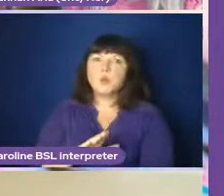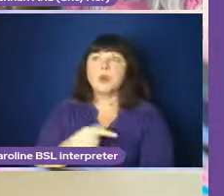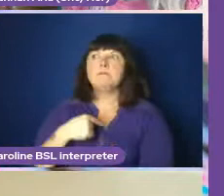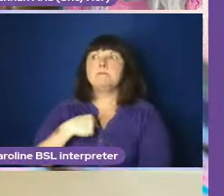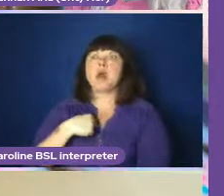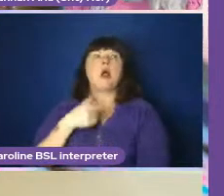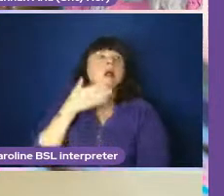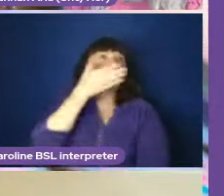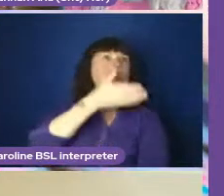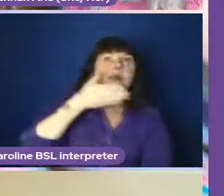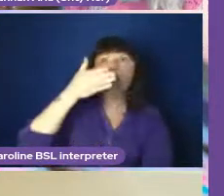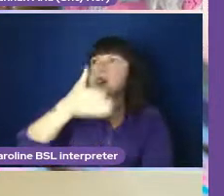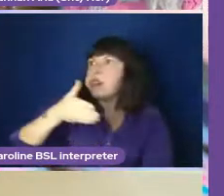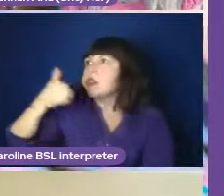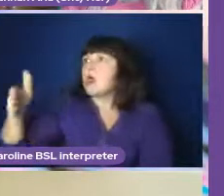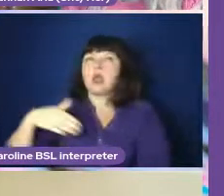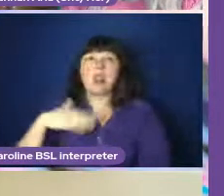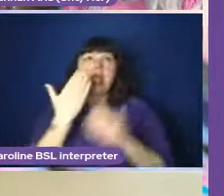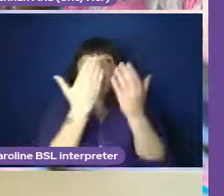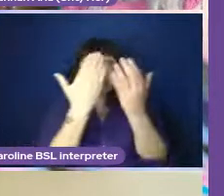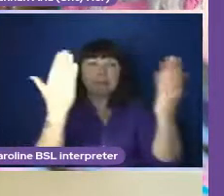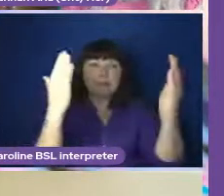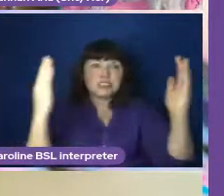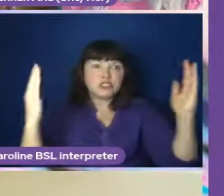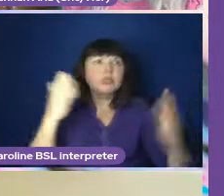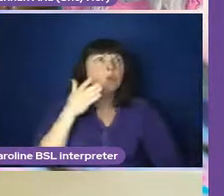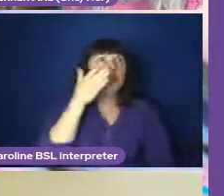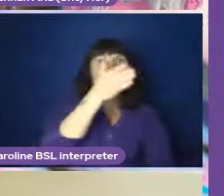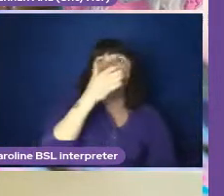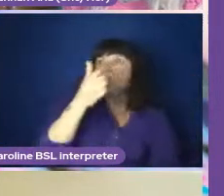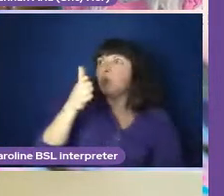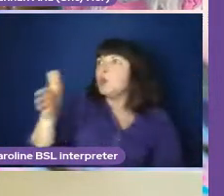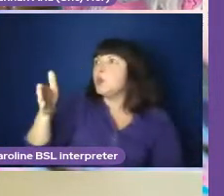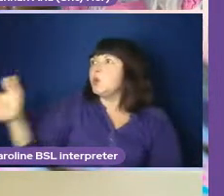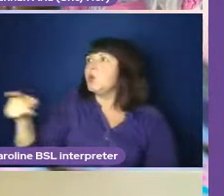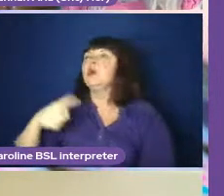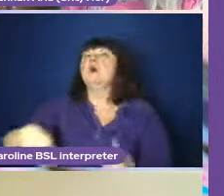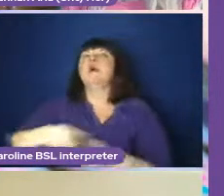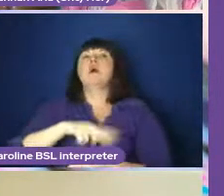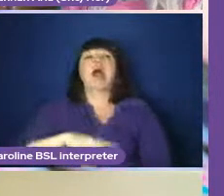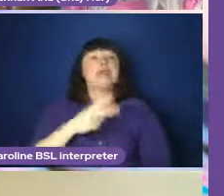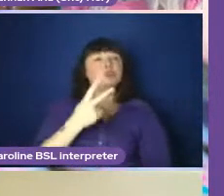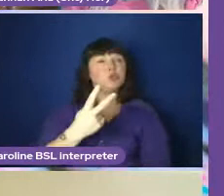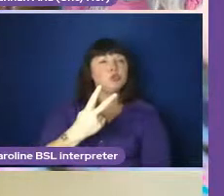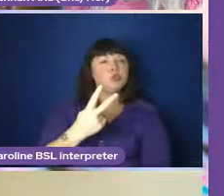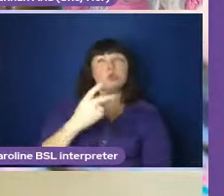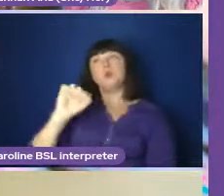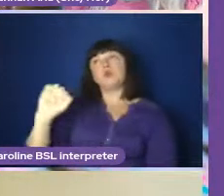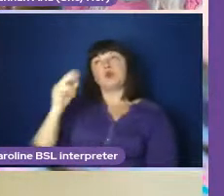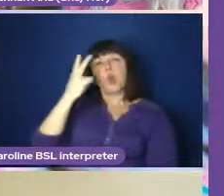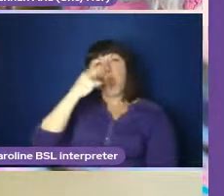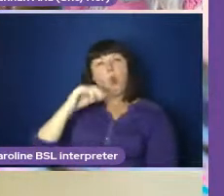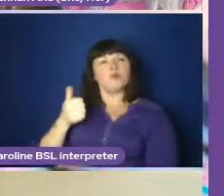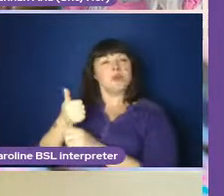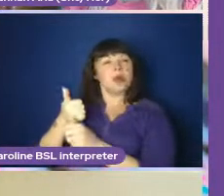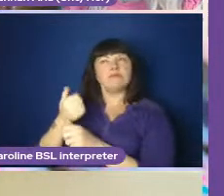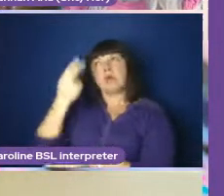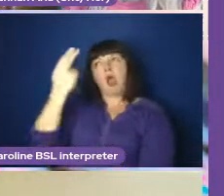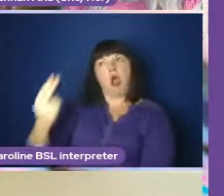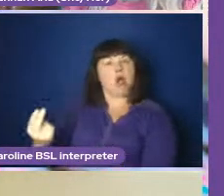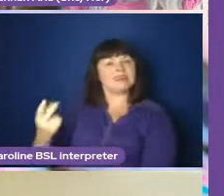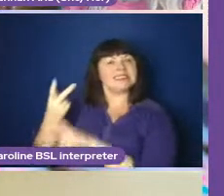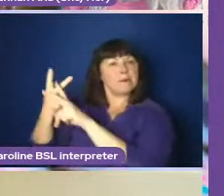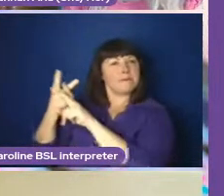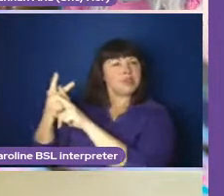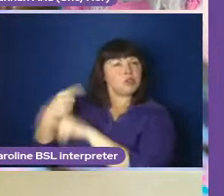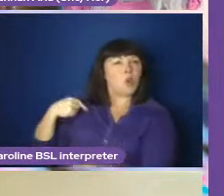see a lot of artists, a lot of exhibitions. I had two older artist mentors when I worked at Age Concern who really helped me,